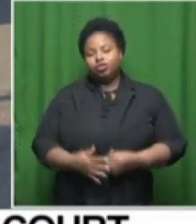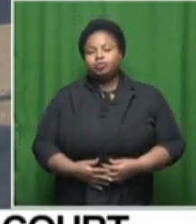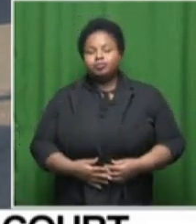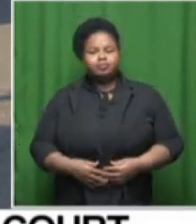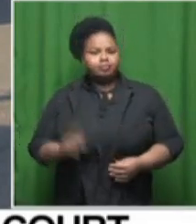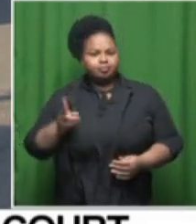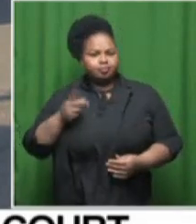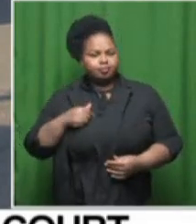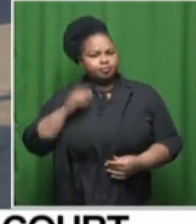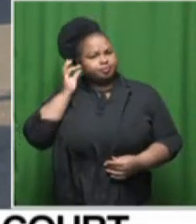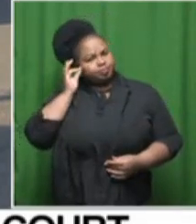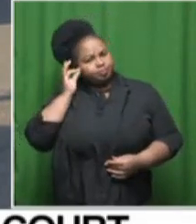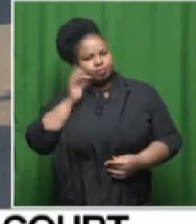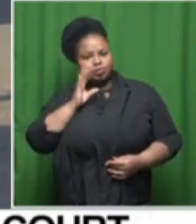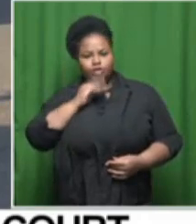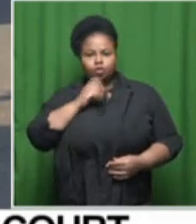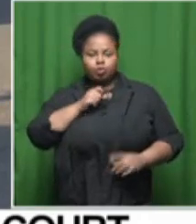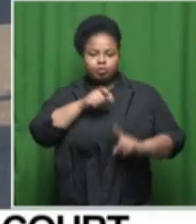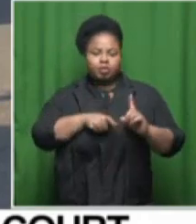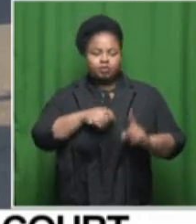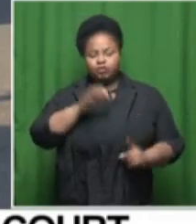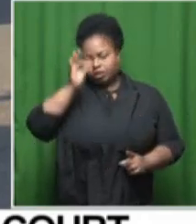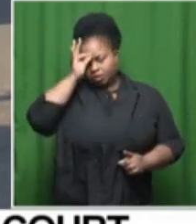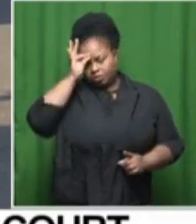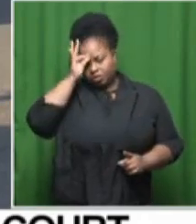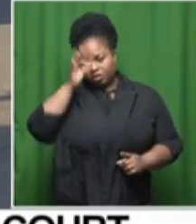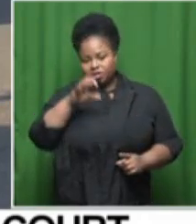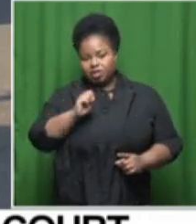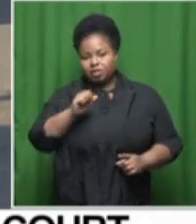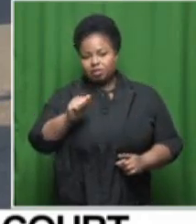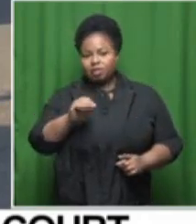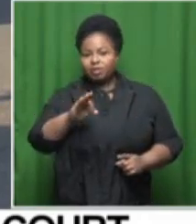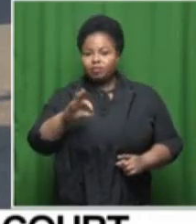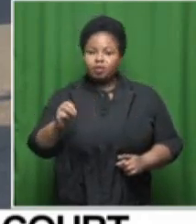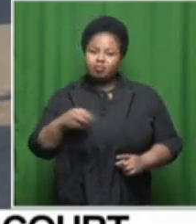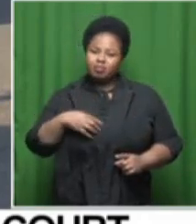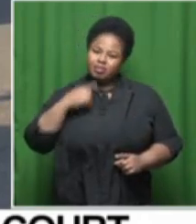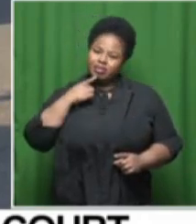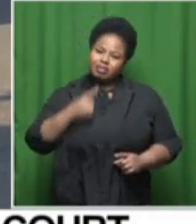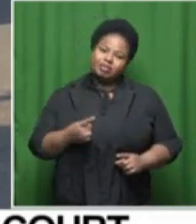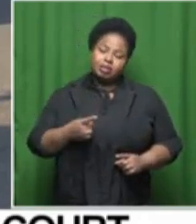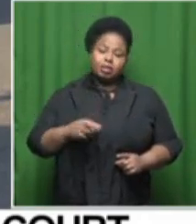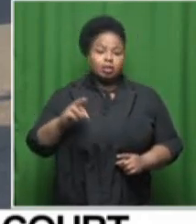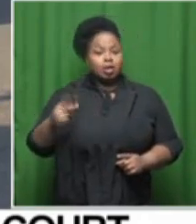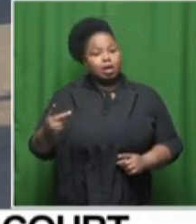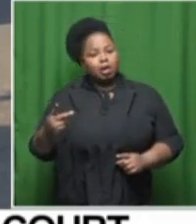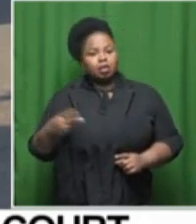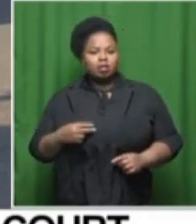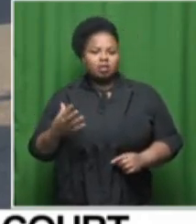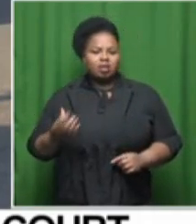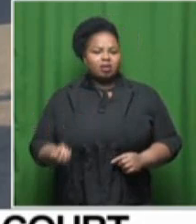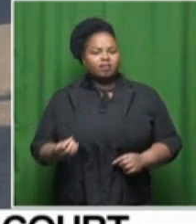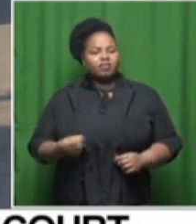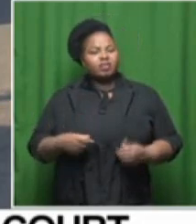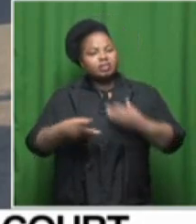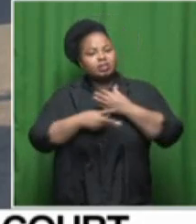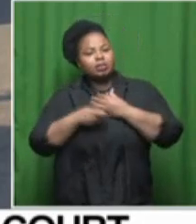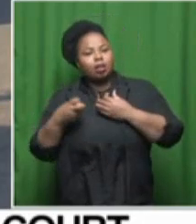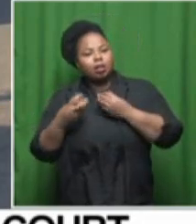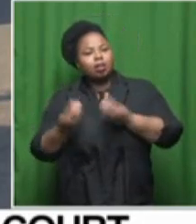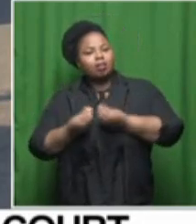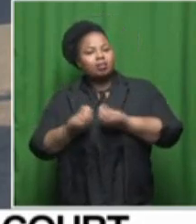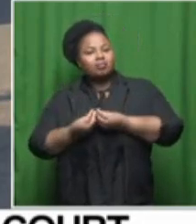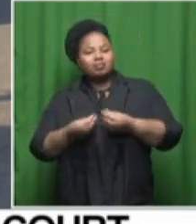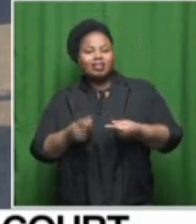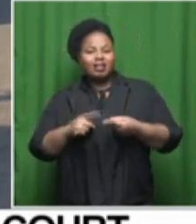I heard the police spokesperson just a little while ago on SAFM, and she said that some of them were also found in possession of some of the stolen items, which